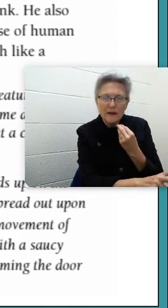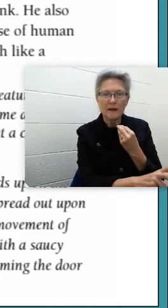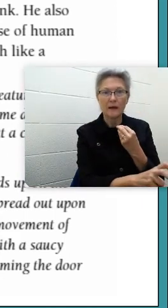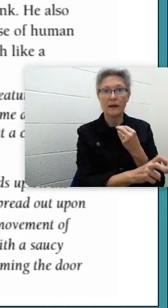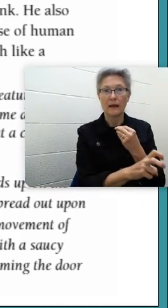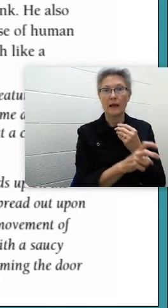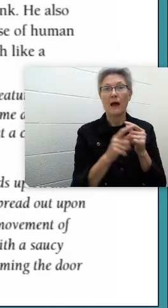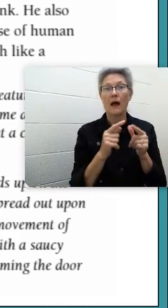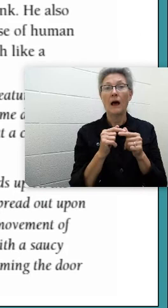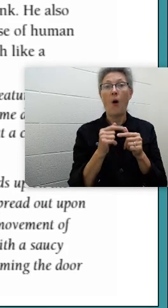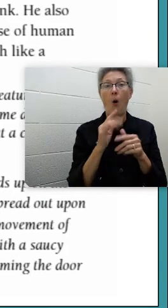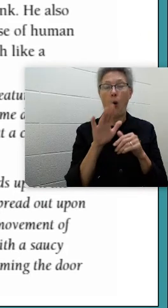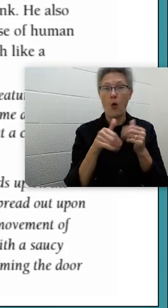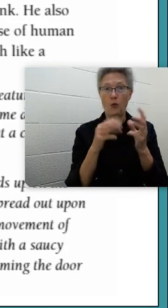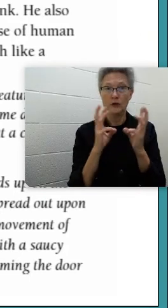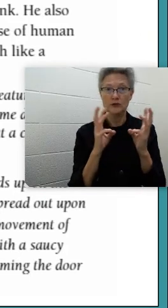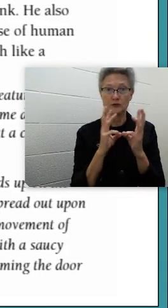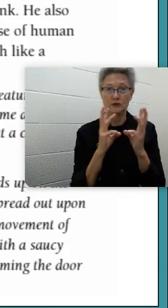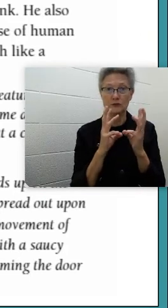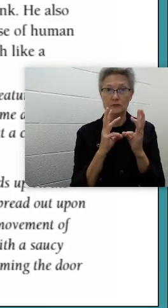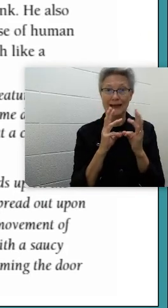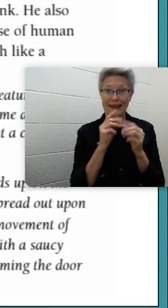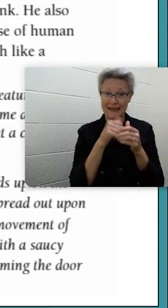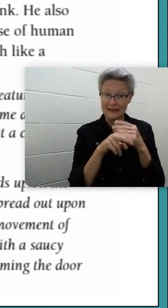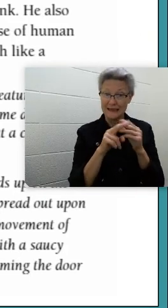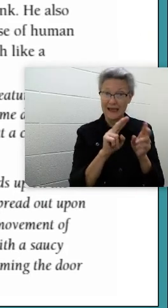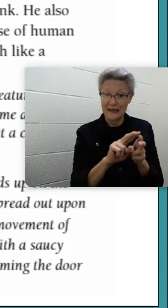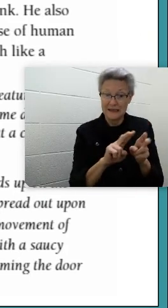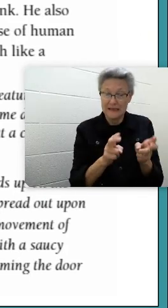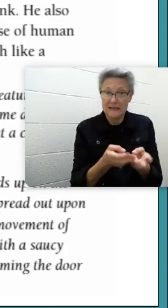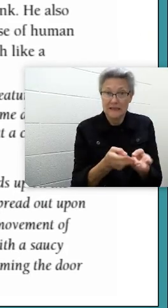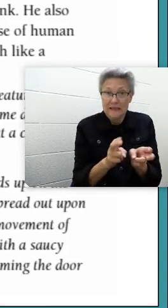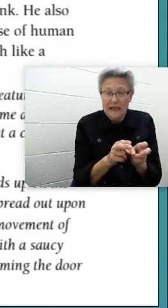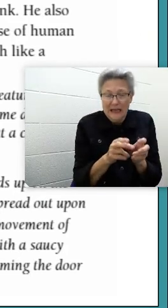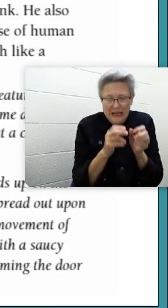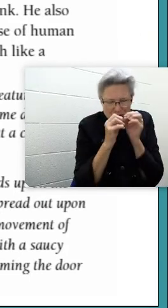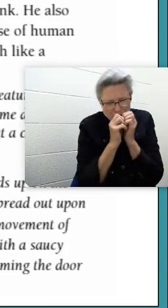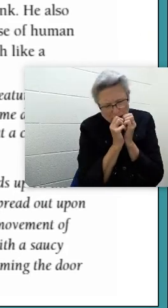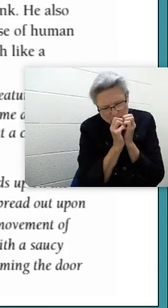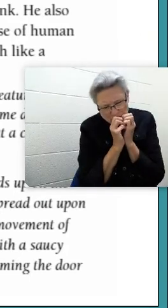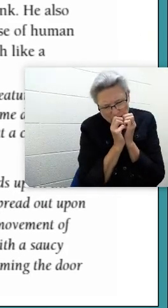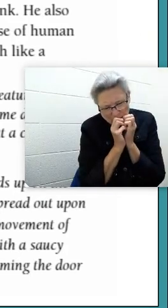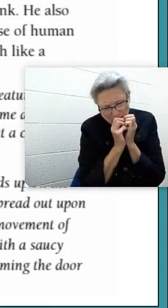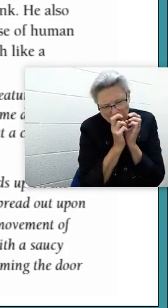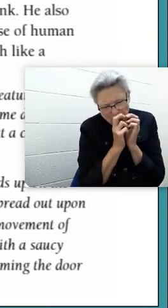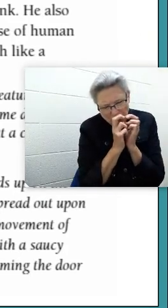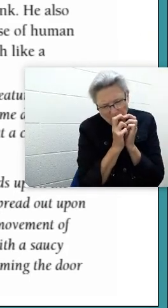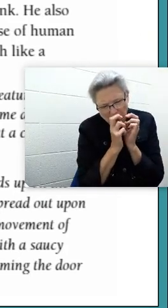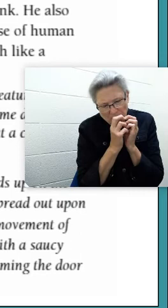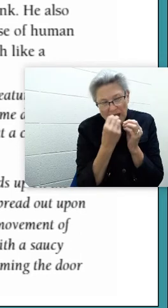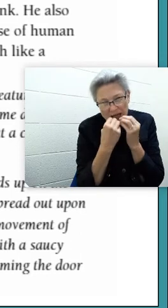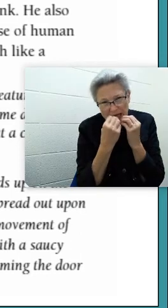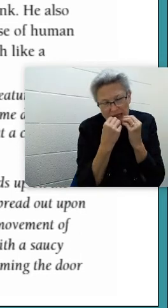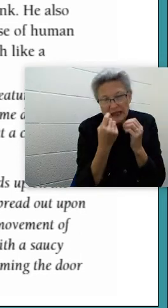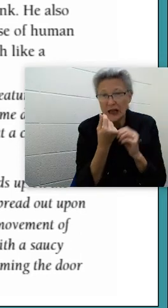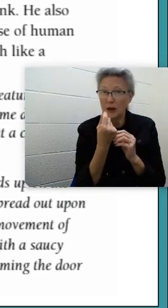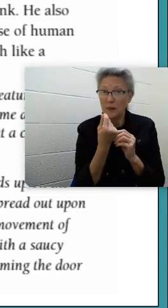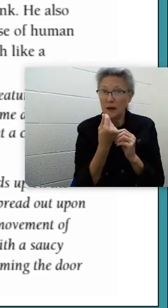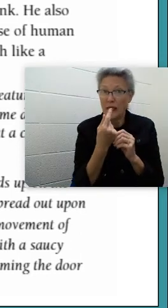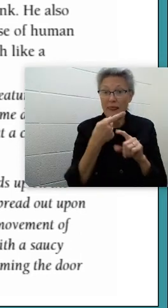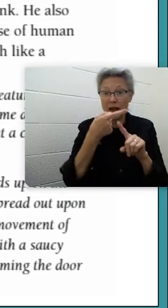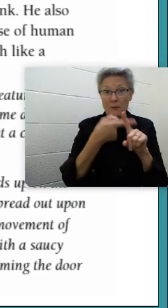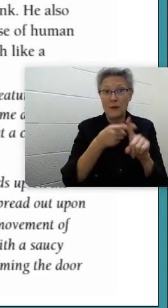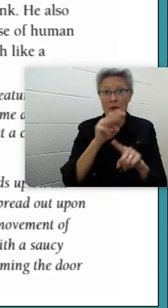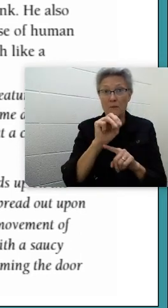the rigorous months in his nest. He rests beside his hoard of nuts, some feet underground. When he emerges in March and is